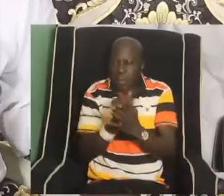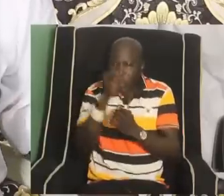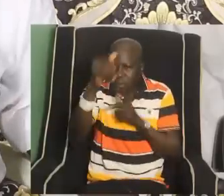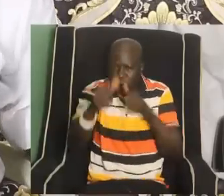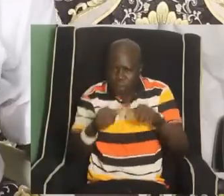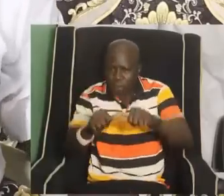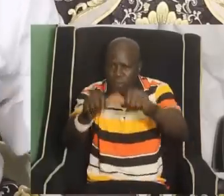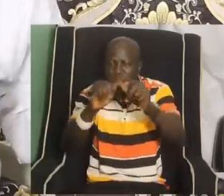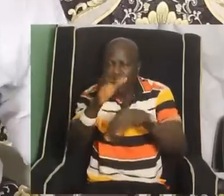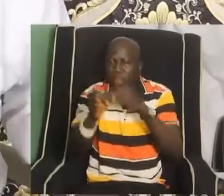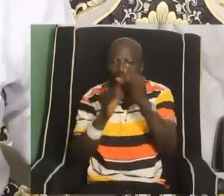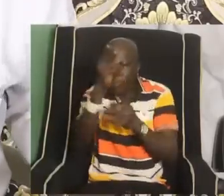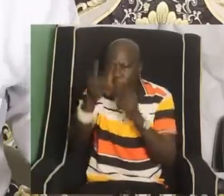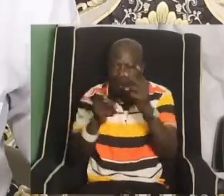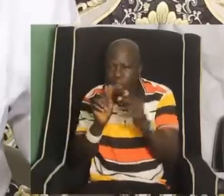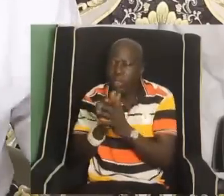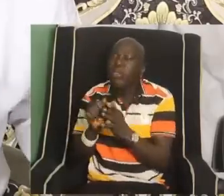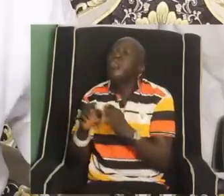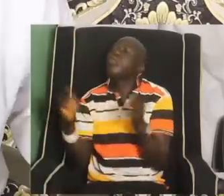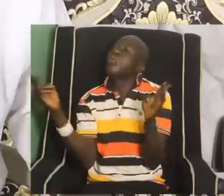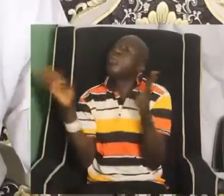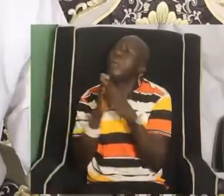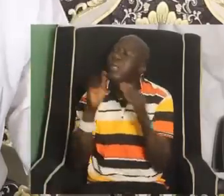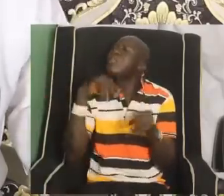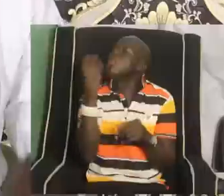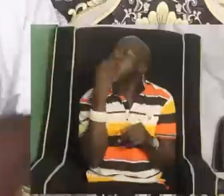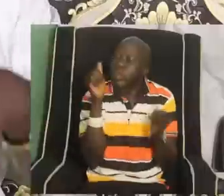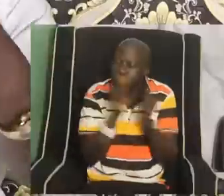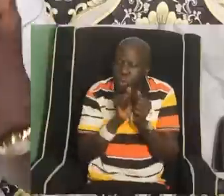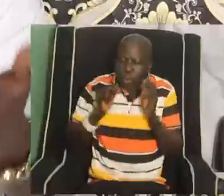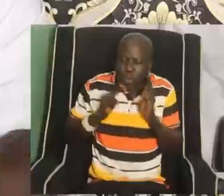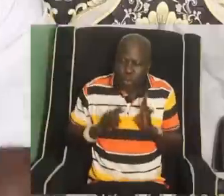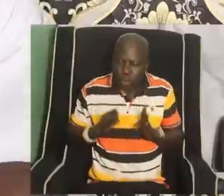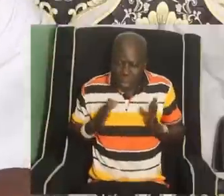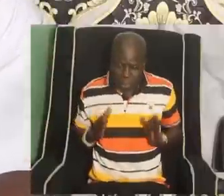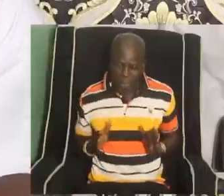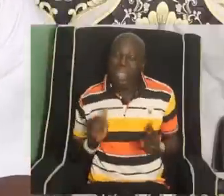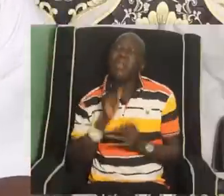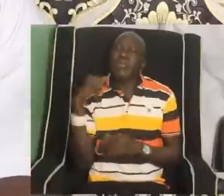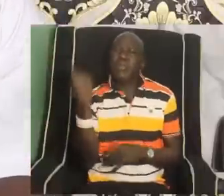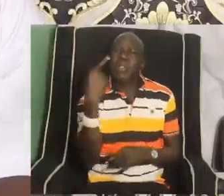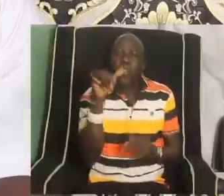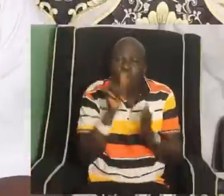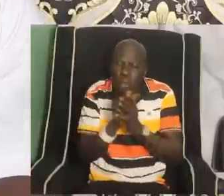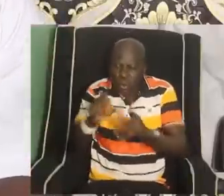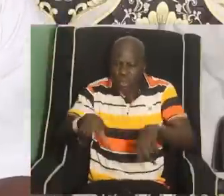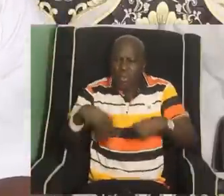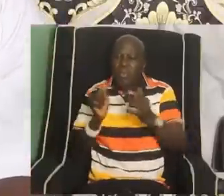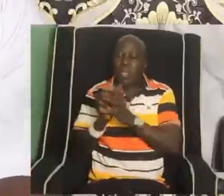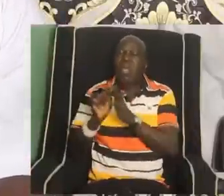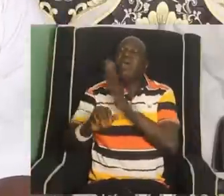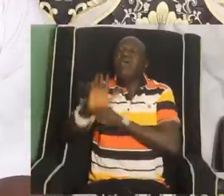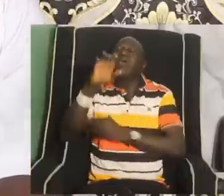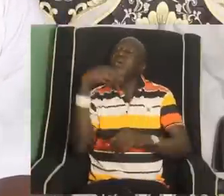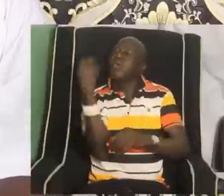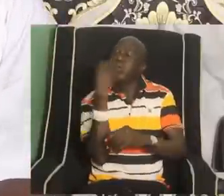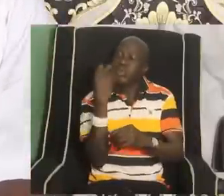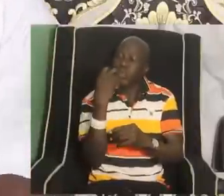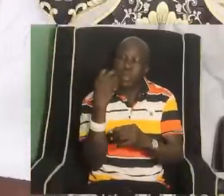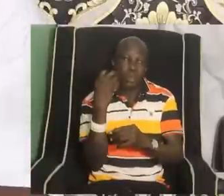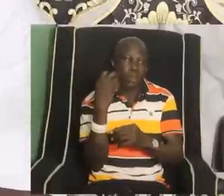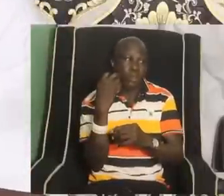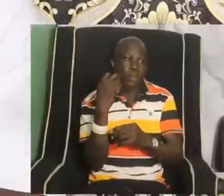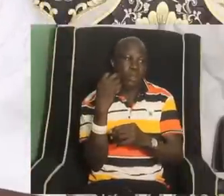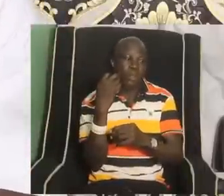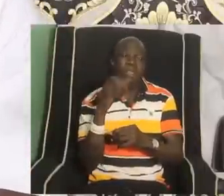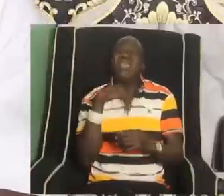speak to you. Allah repay me your sorrow. To visit one and speak with him. Oh, neka kolum beluye. Oluwa si with Abraham kwe. So the